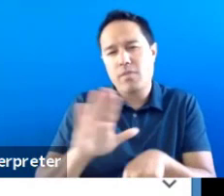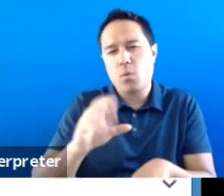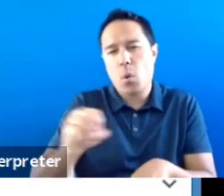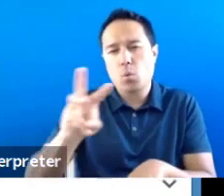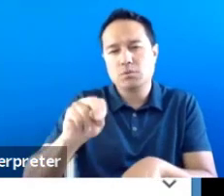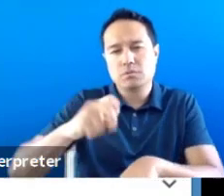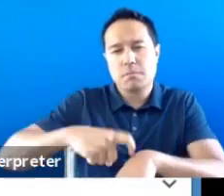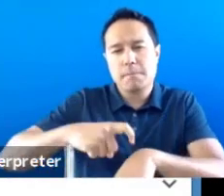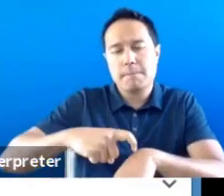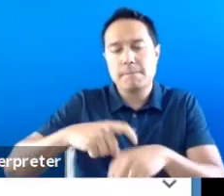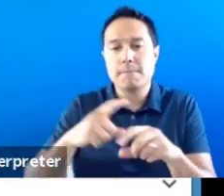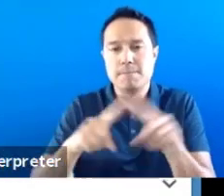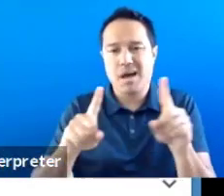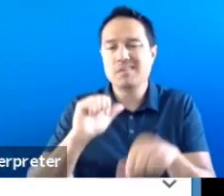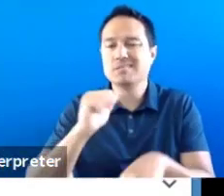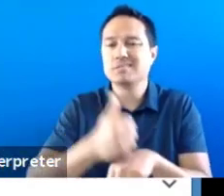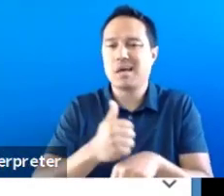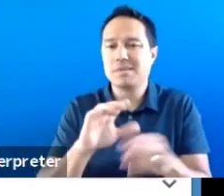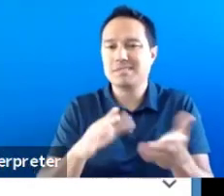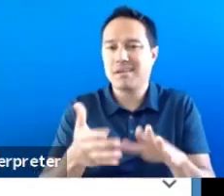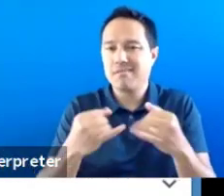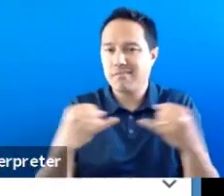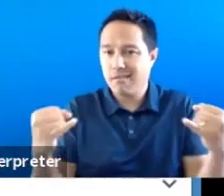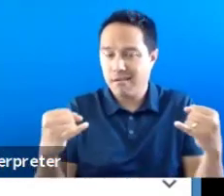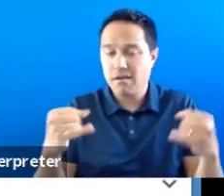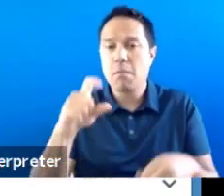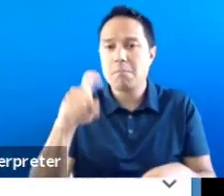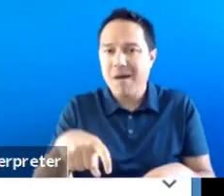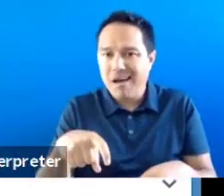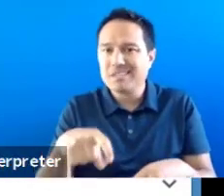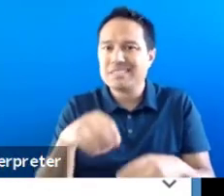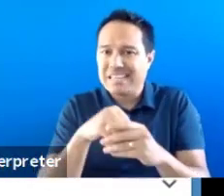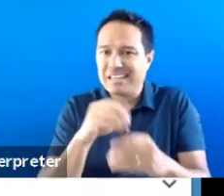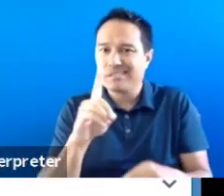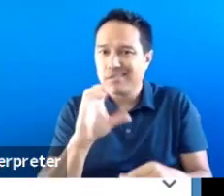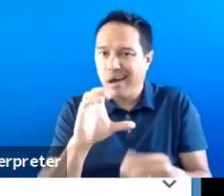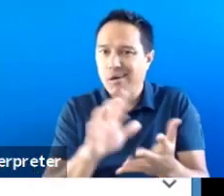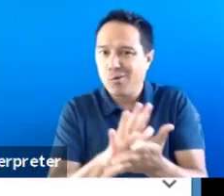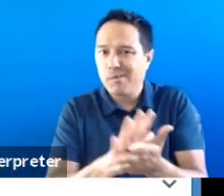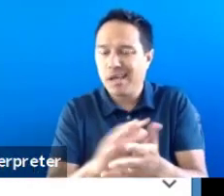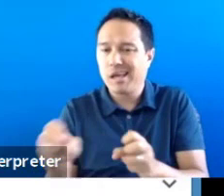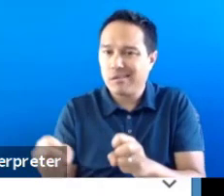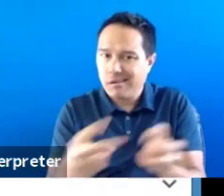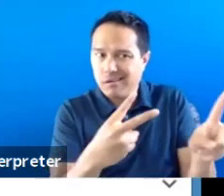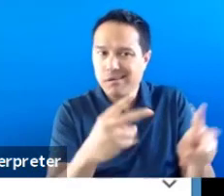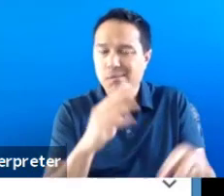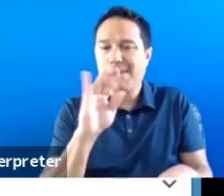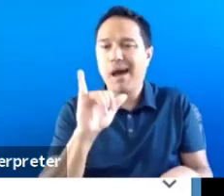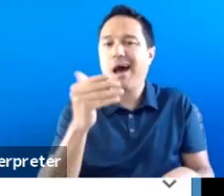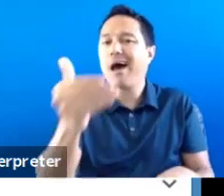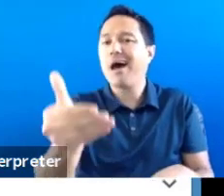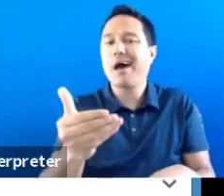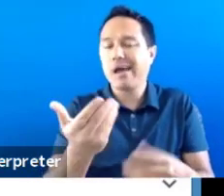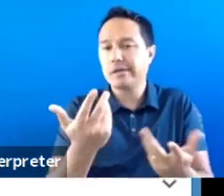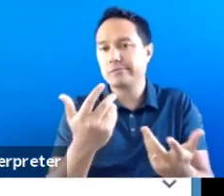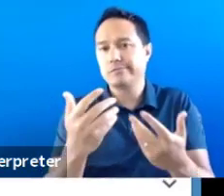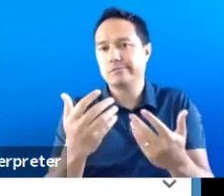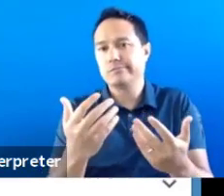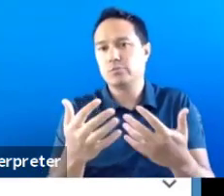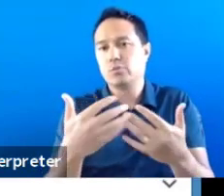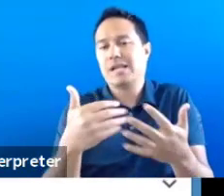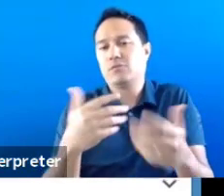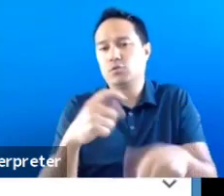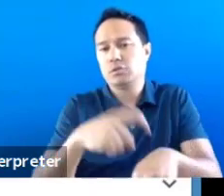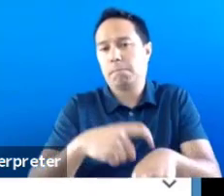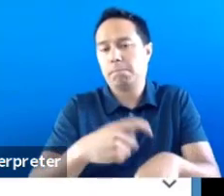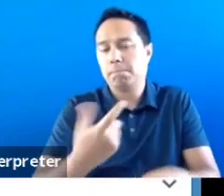of, you need to engage in the document and you need to do it by, say, 11 o'clock is when we're going to do our check-in for class to meet.